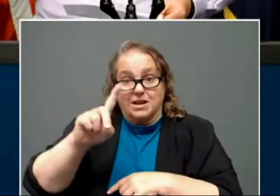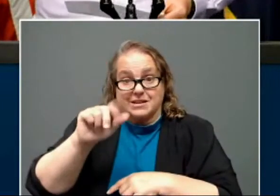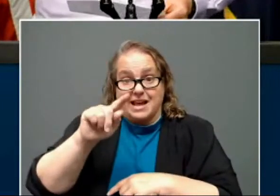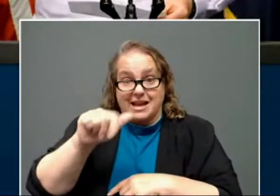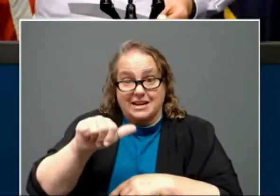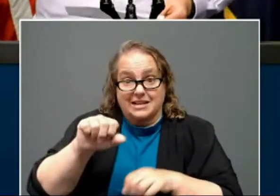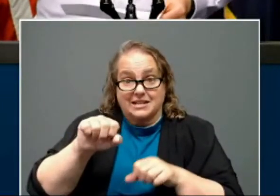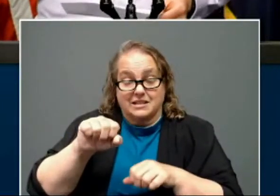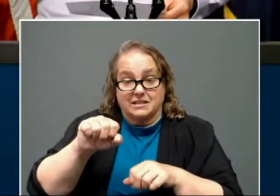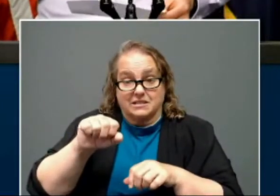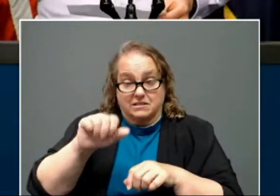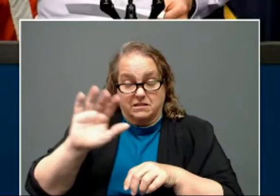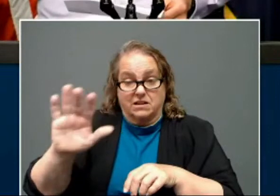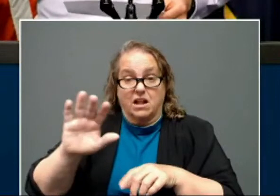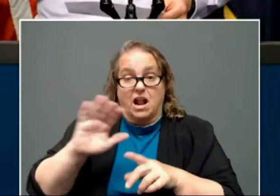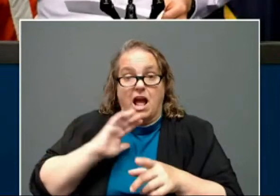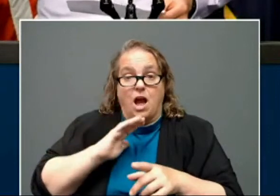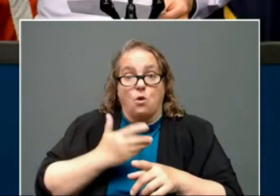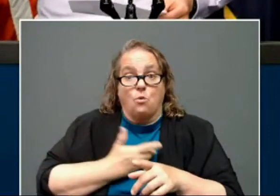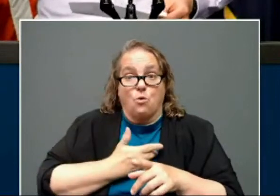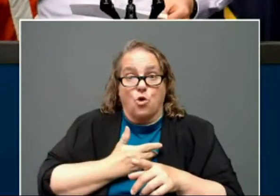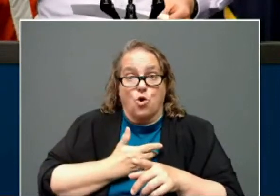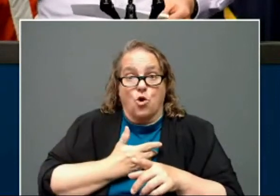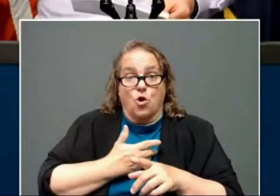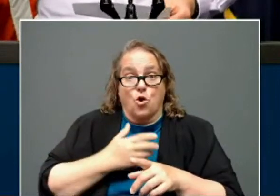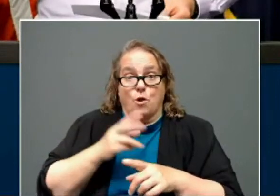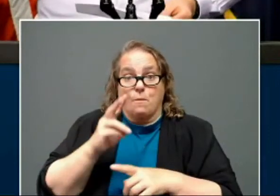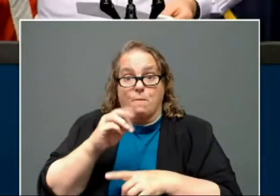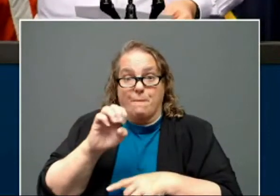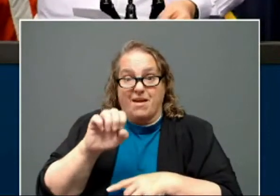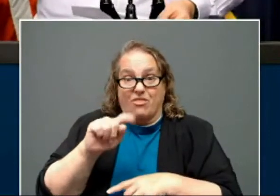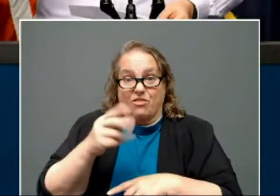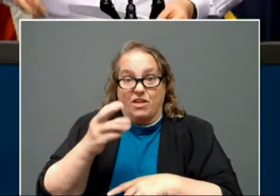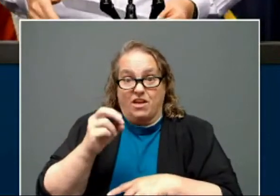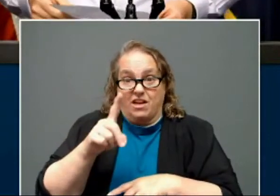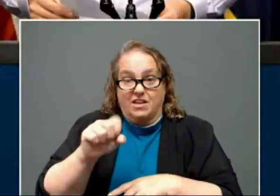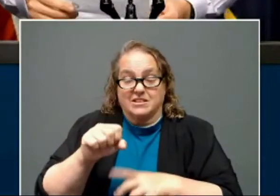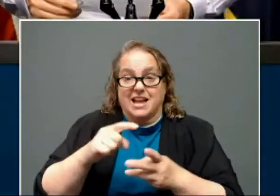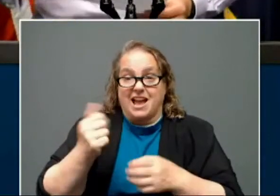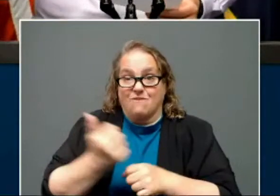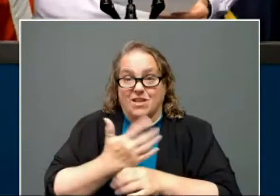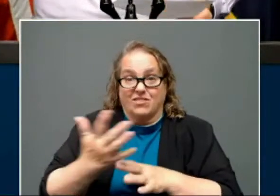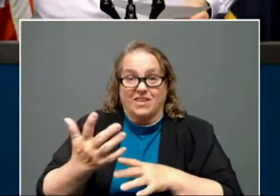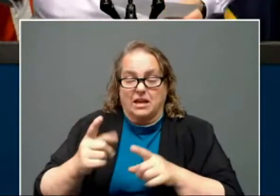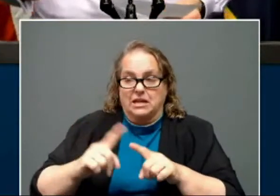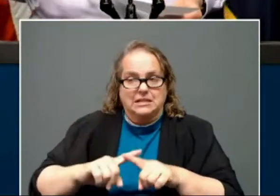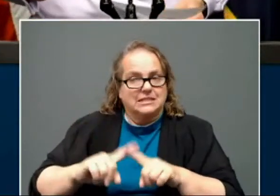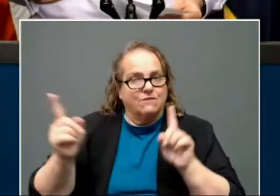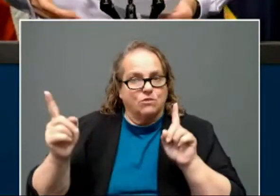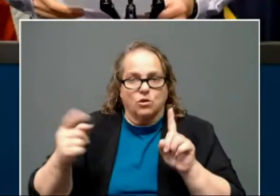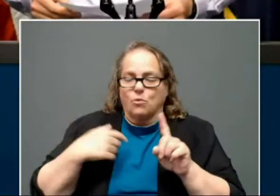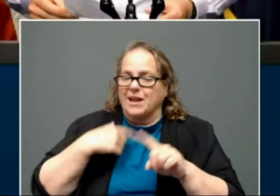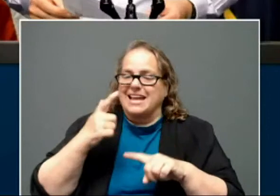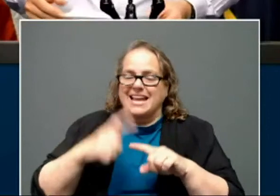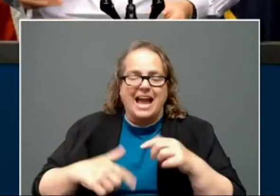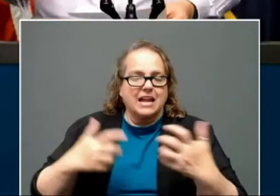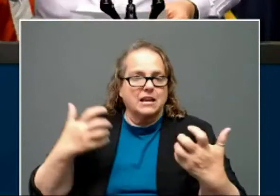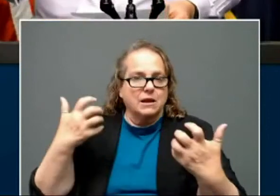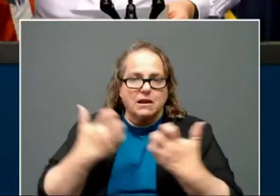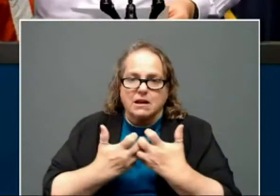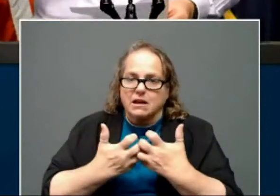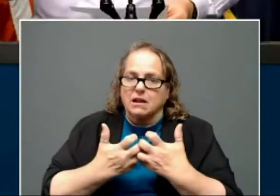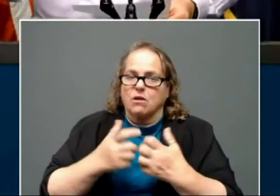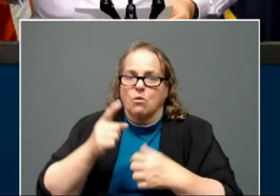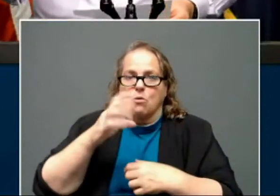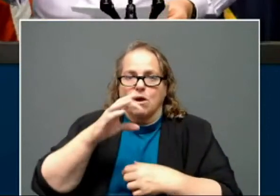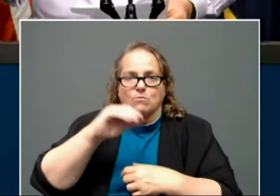different, we can't get our numbers to exactly match what's on the website. And that just happens. One thing I've learned over the last